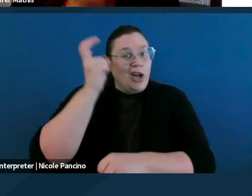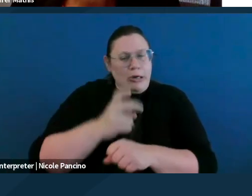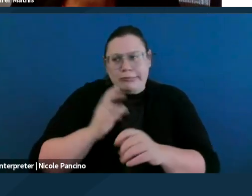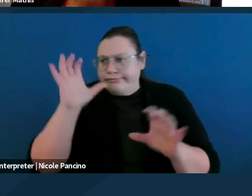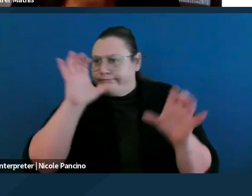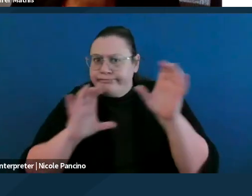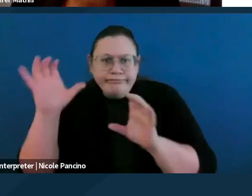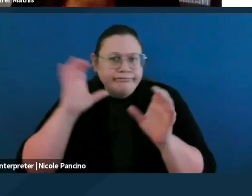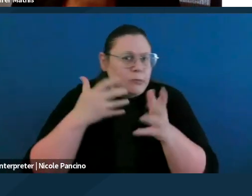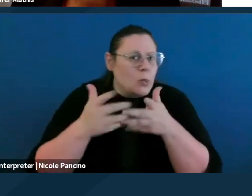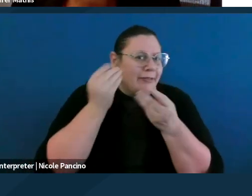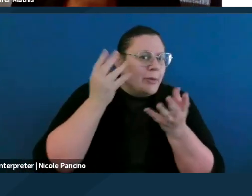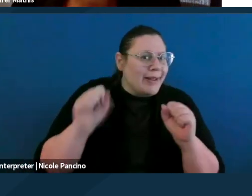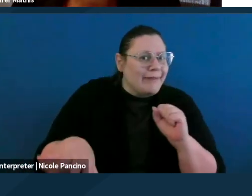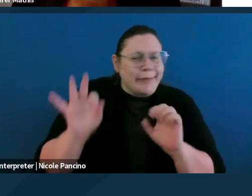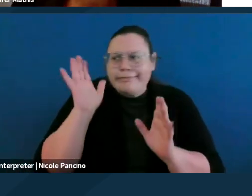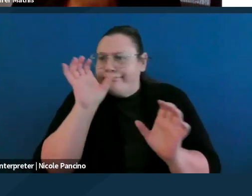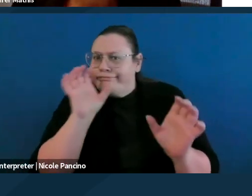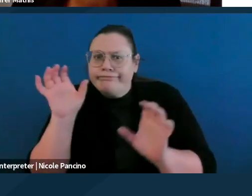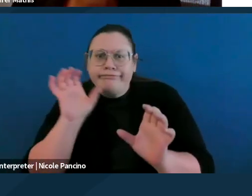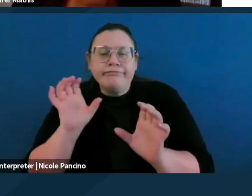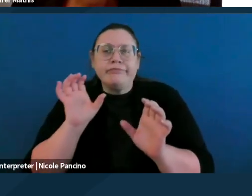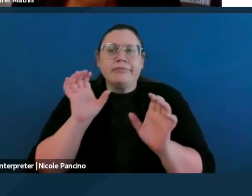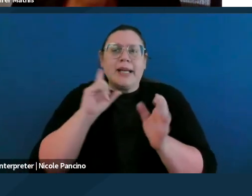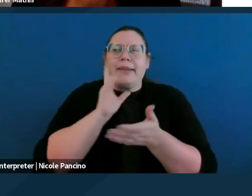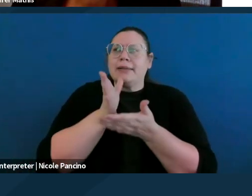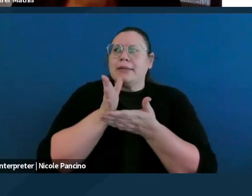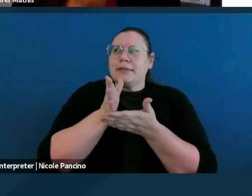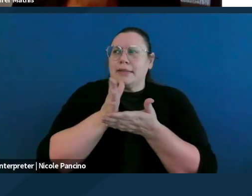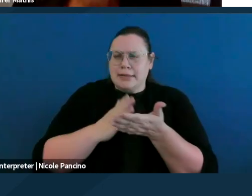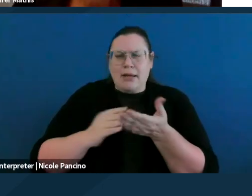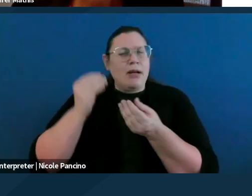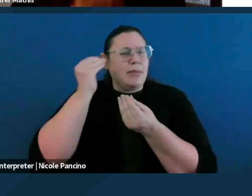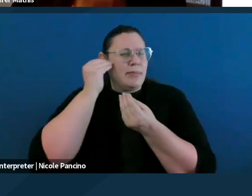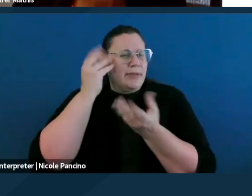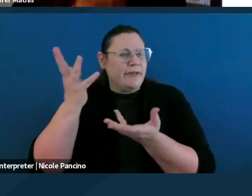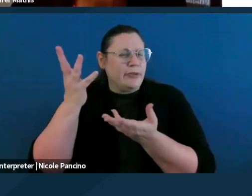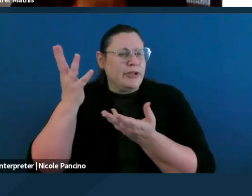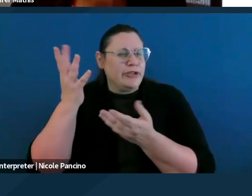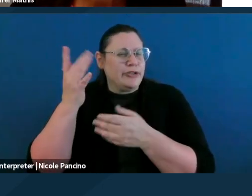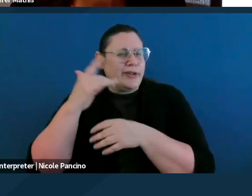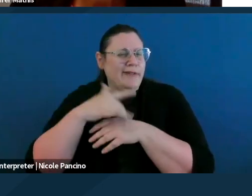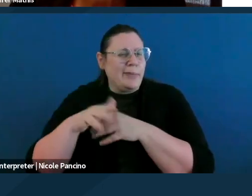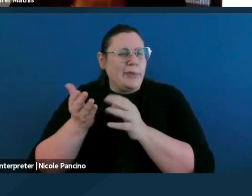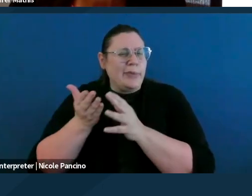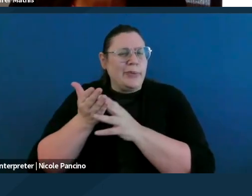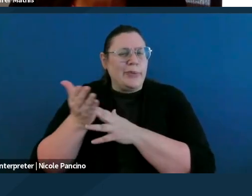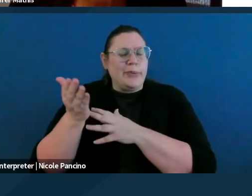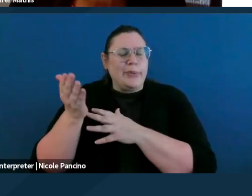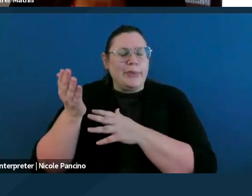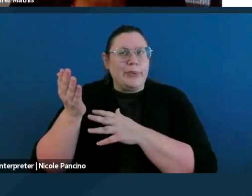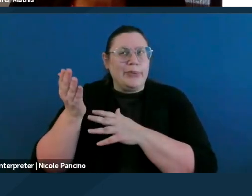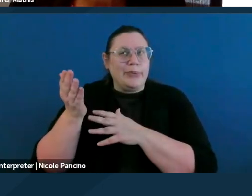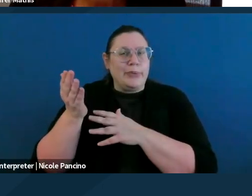whatever is available. I think there is some information available through